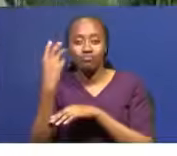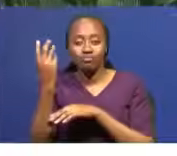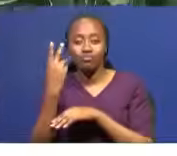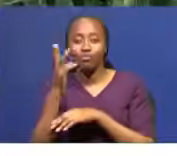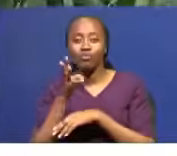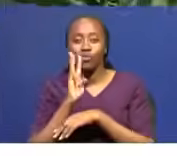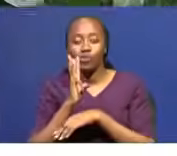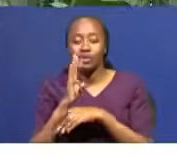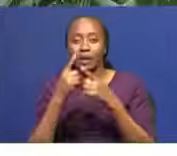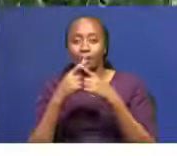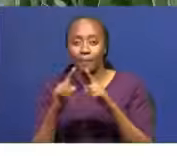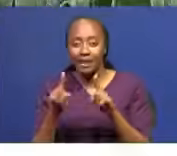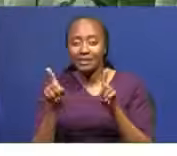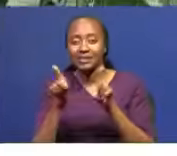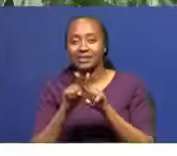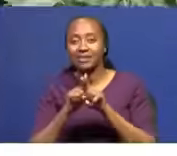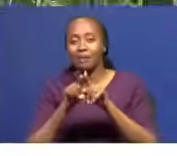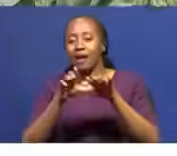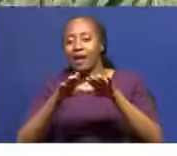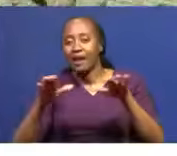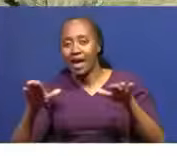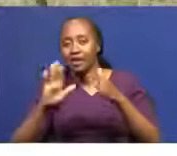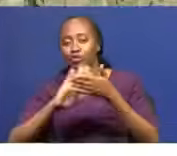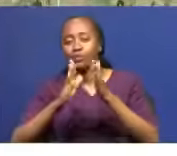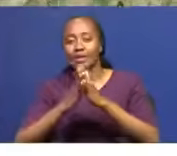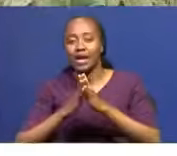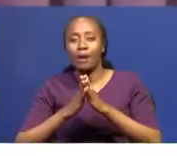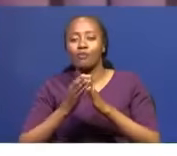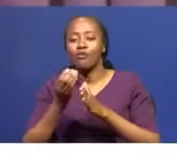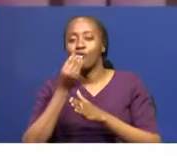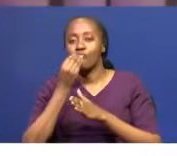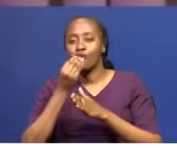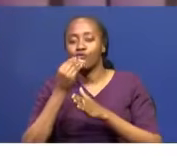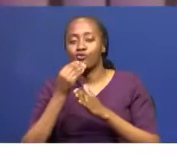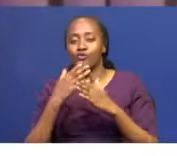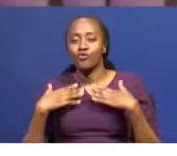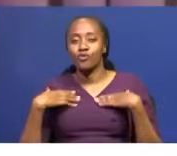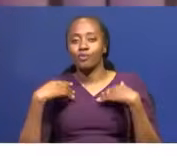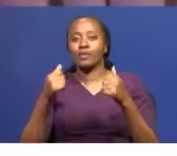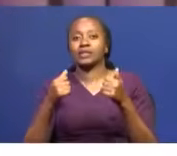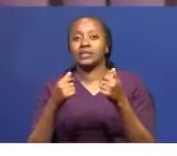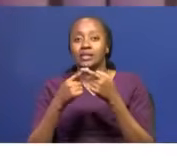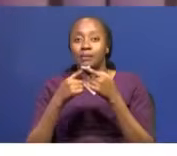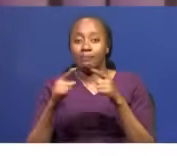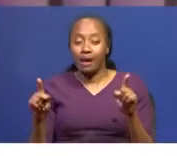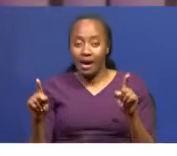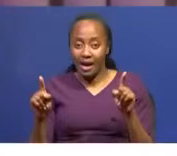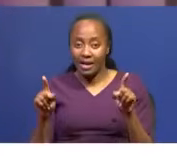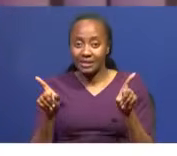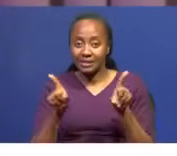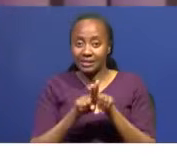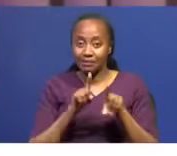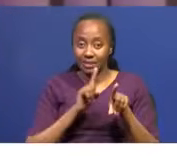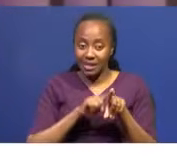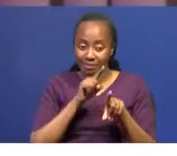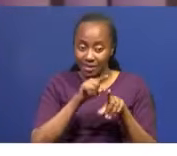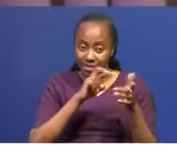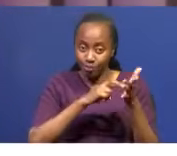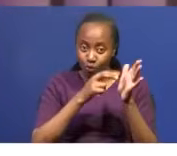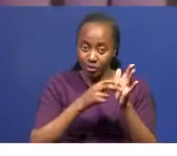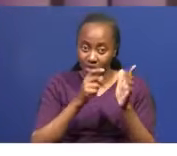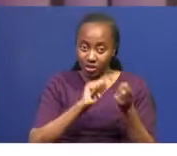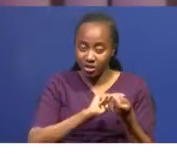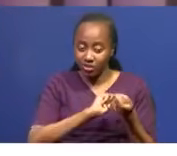turn arid lands into productive food baskets. This project is set to transform arid